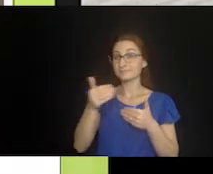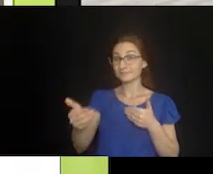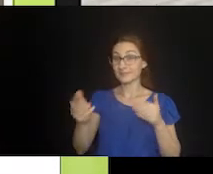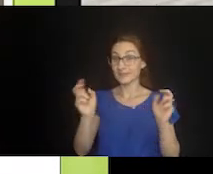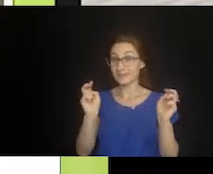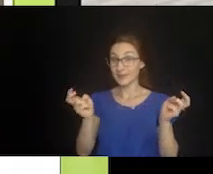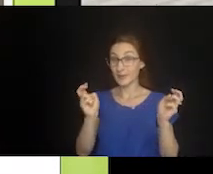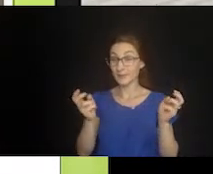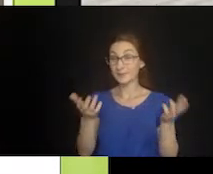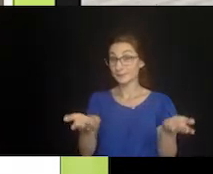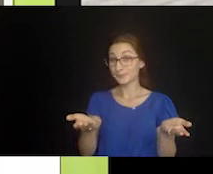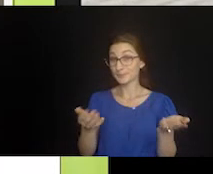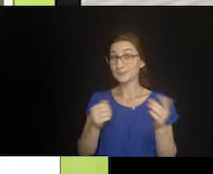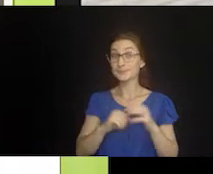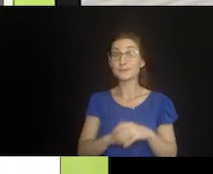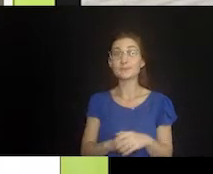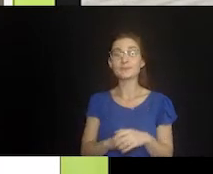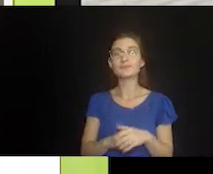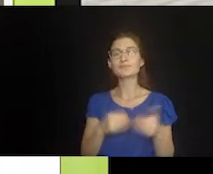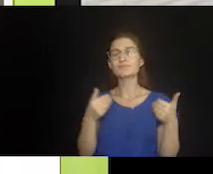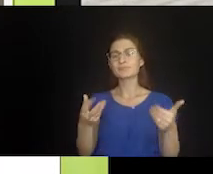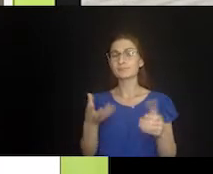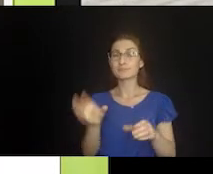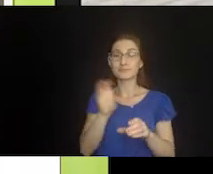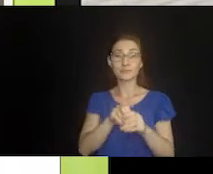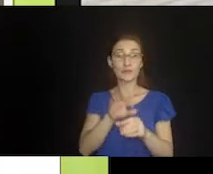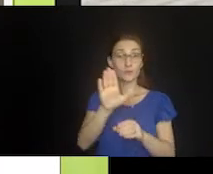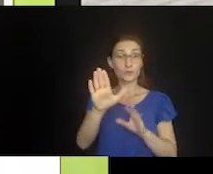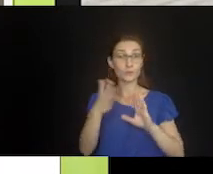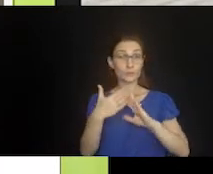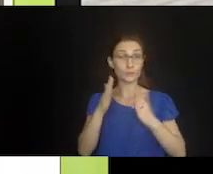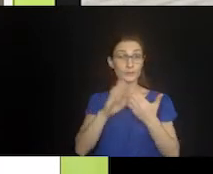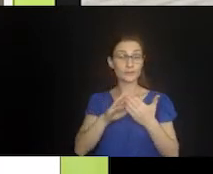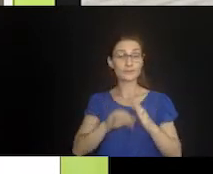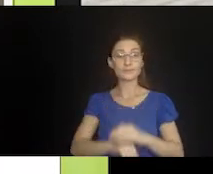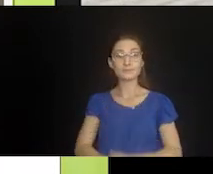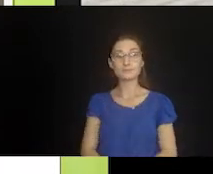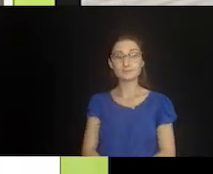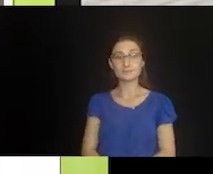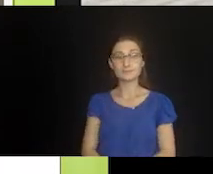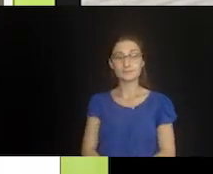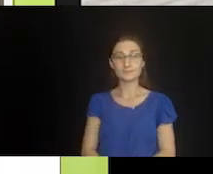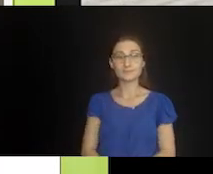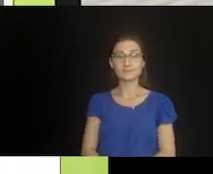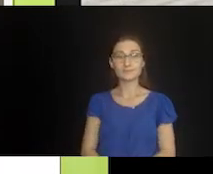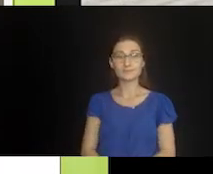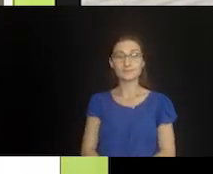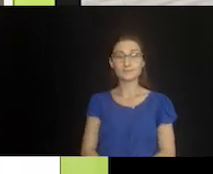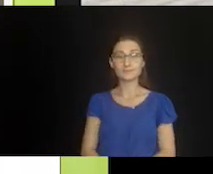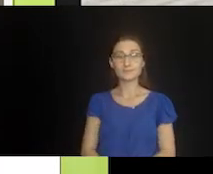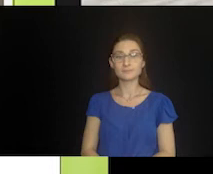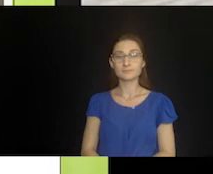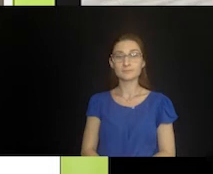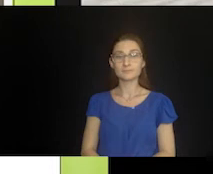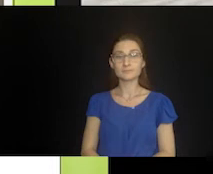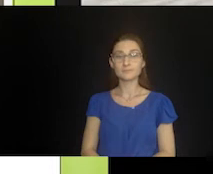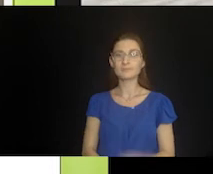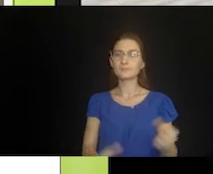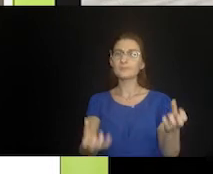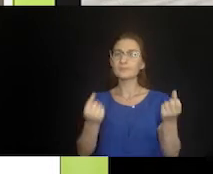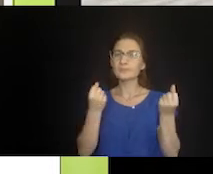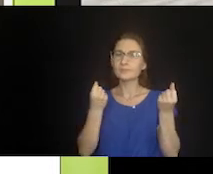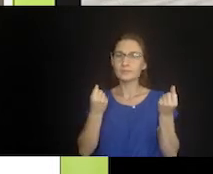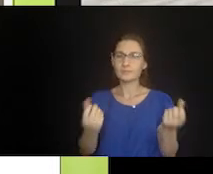So the next thing I want to talk to you about is getting involved in your community.